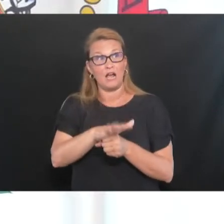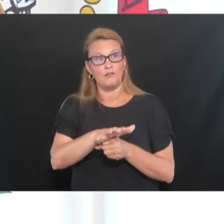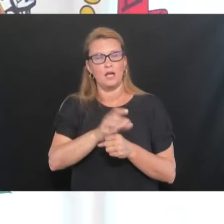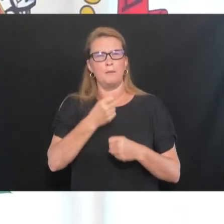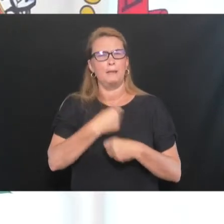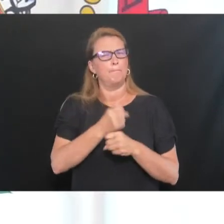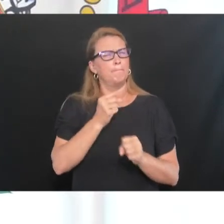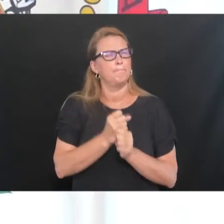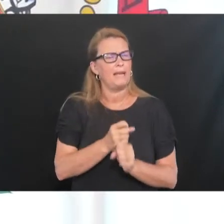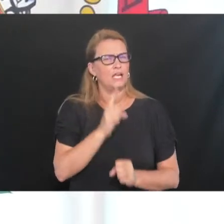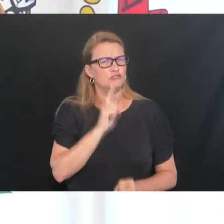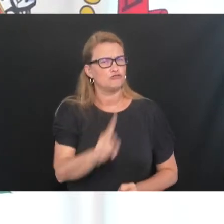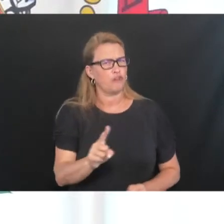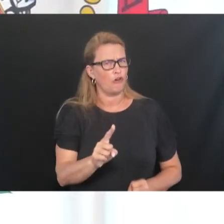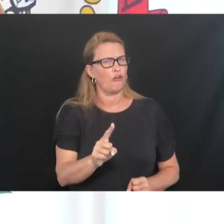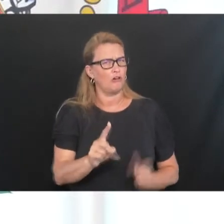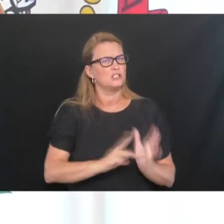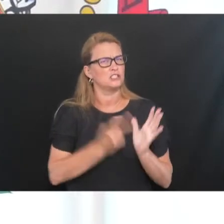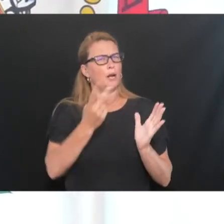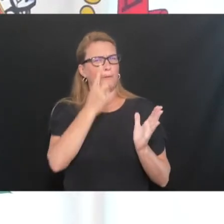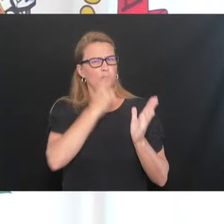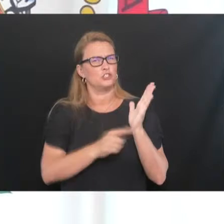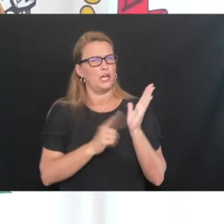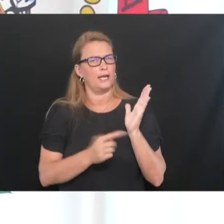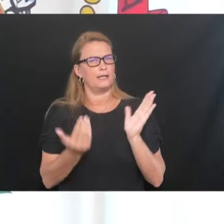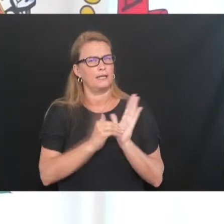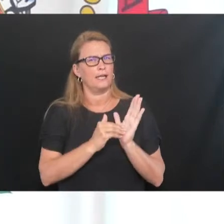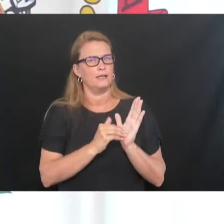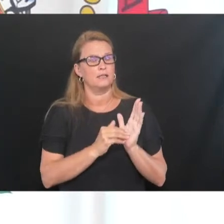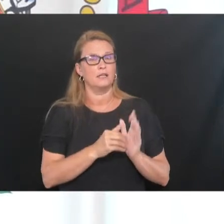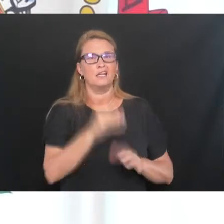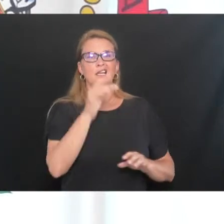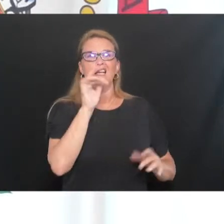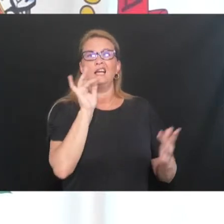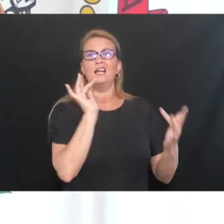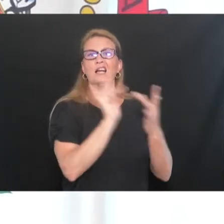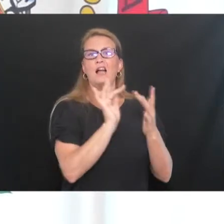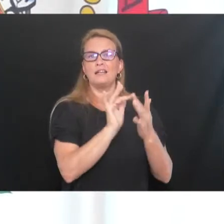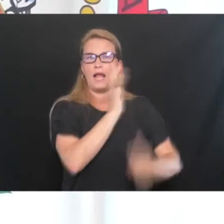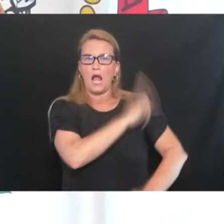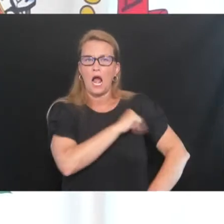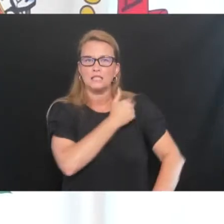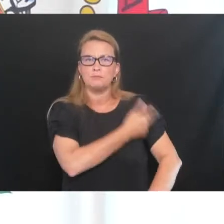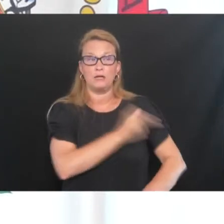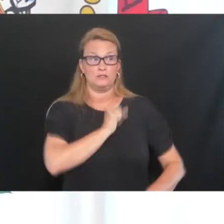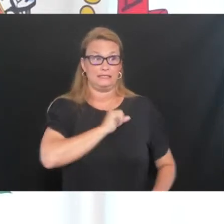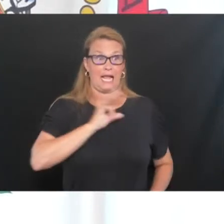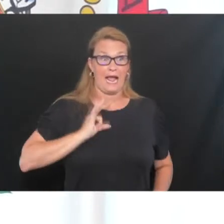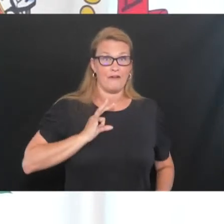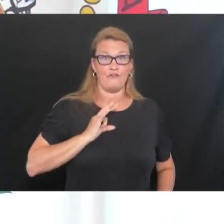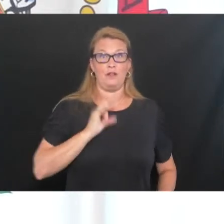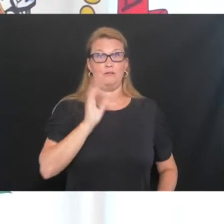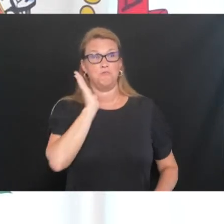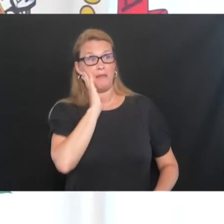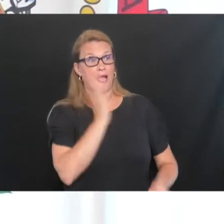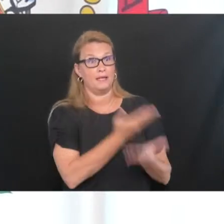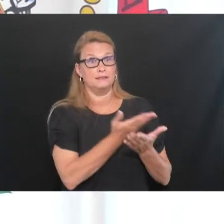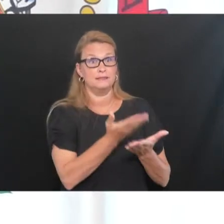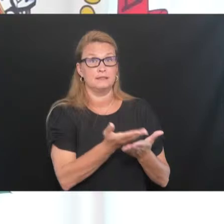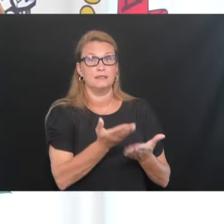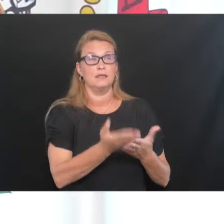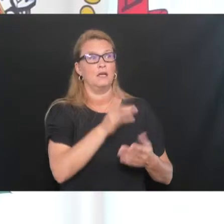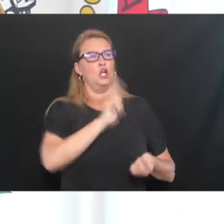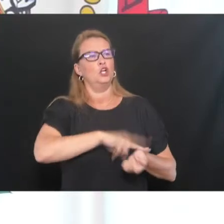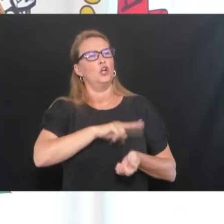make absolutely certain. Check the hospital staffing and bedding. Check the nursing home staffing